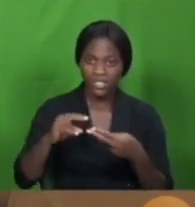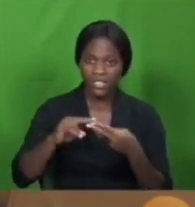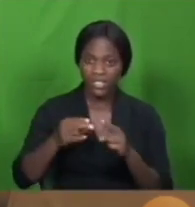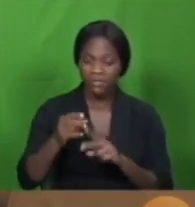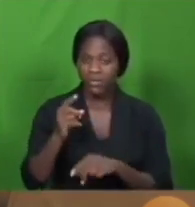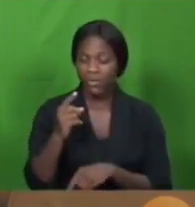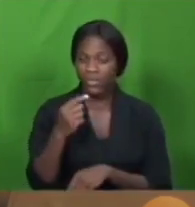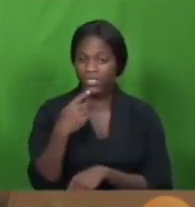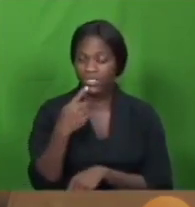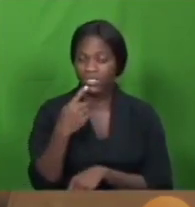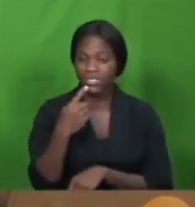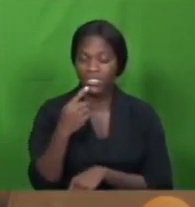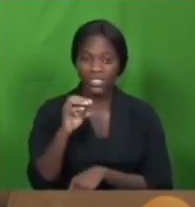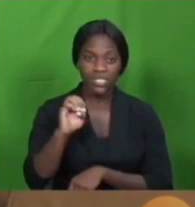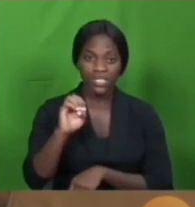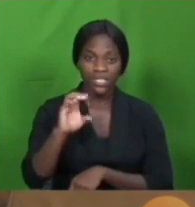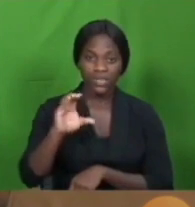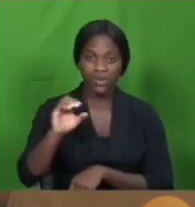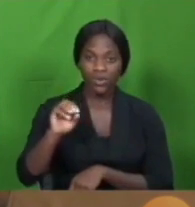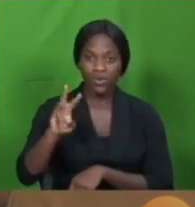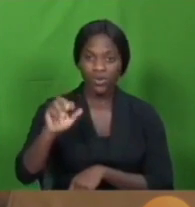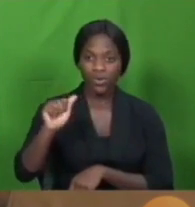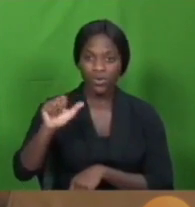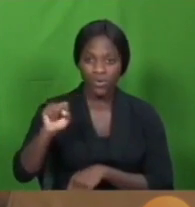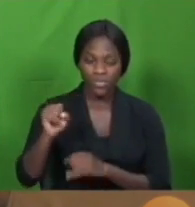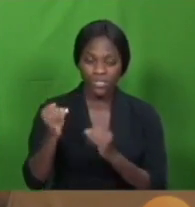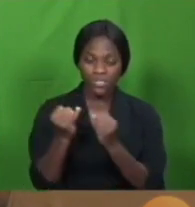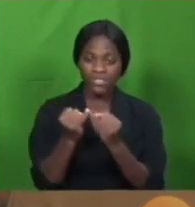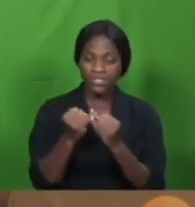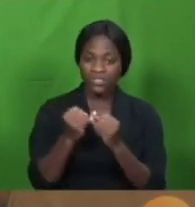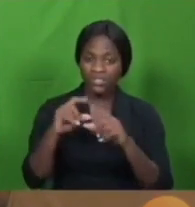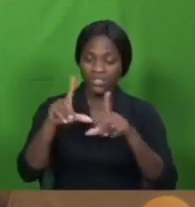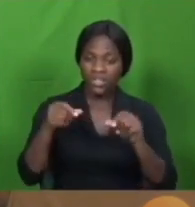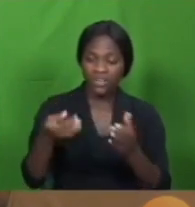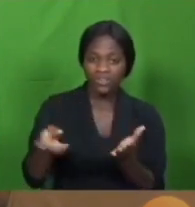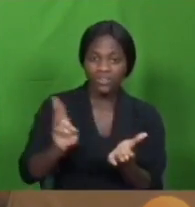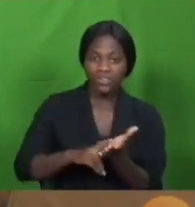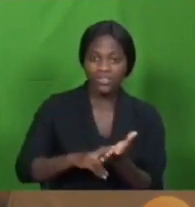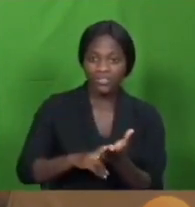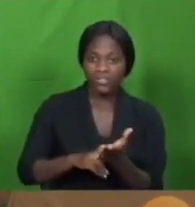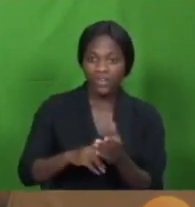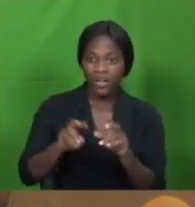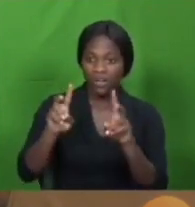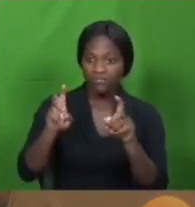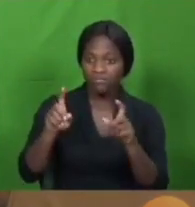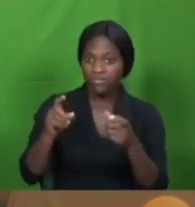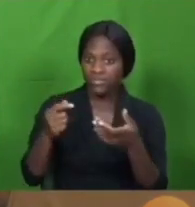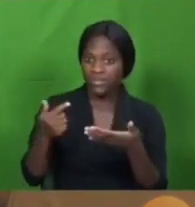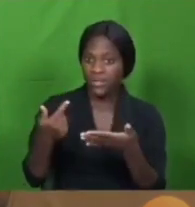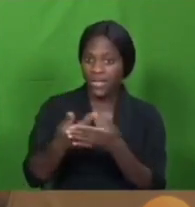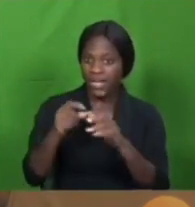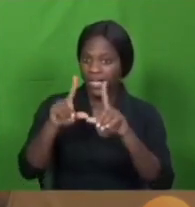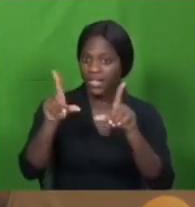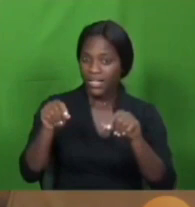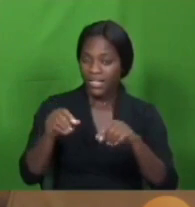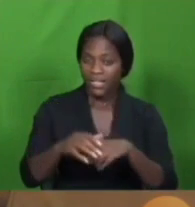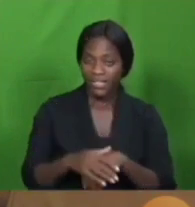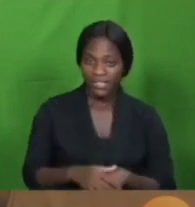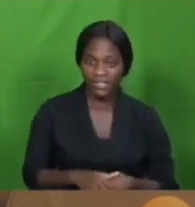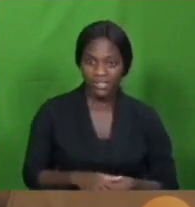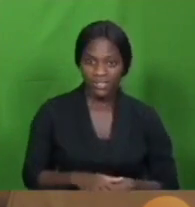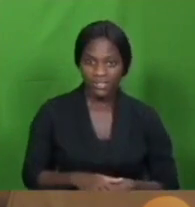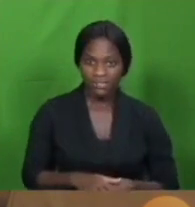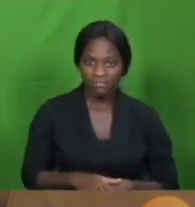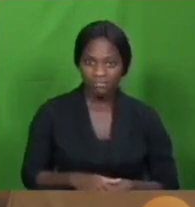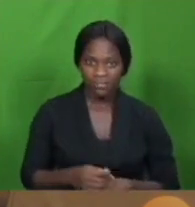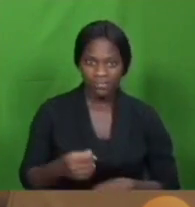the ECOWAS identification card registration, into bracket, Ghana card. I don't know if there is anything called Ghana card. Even the card